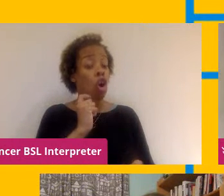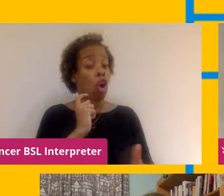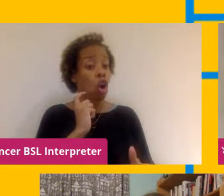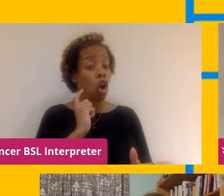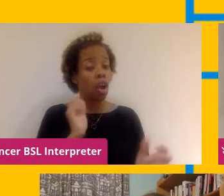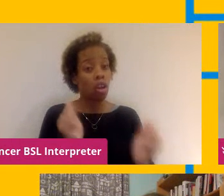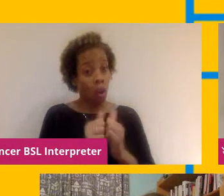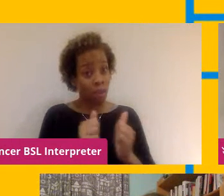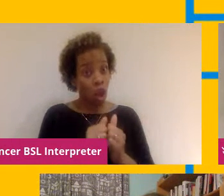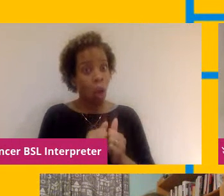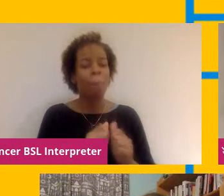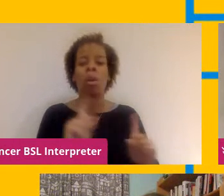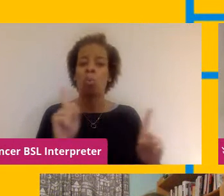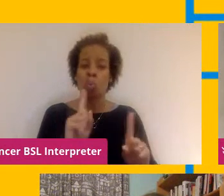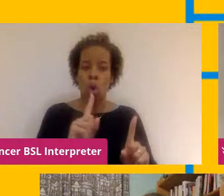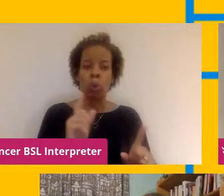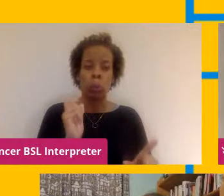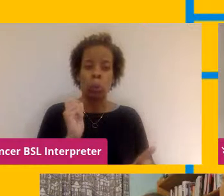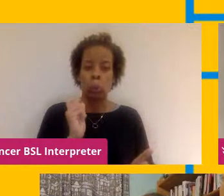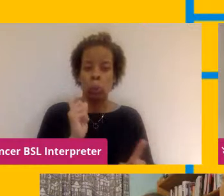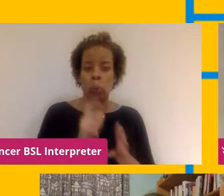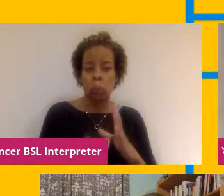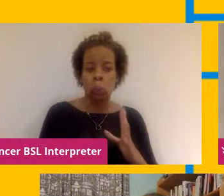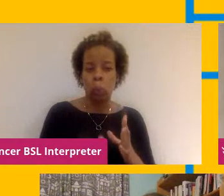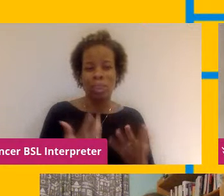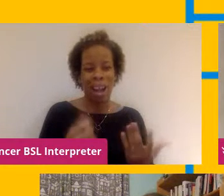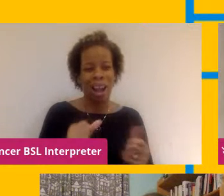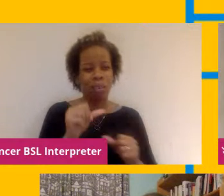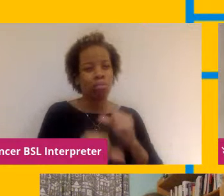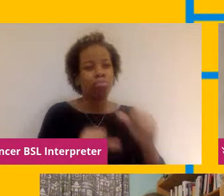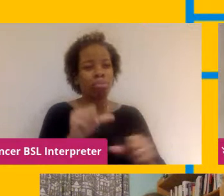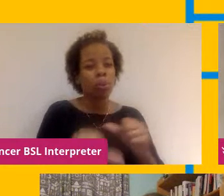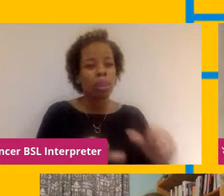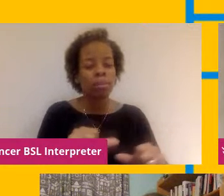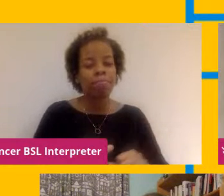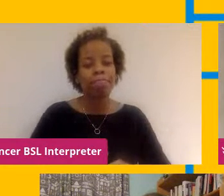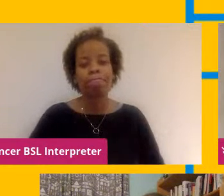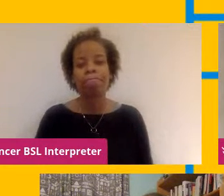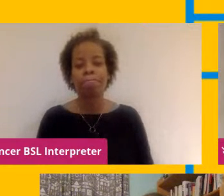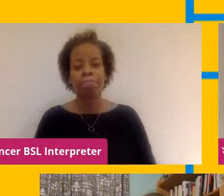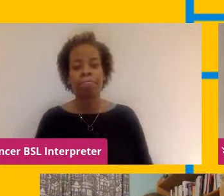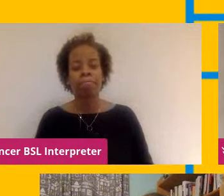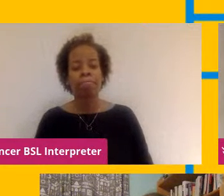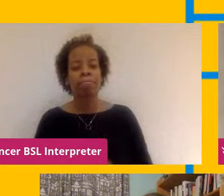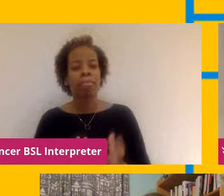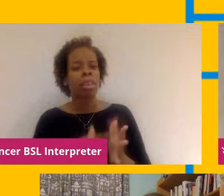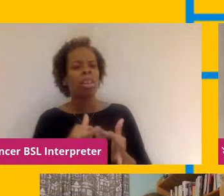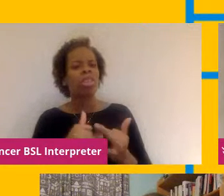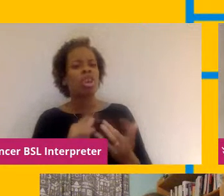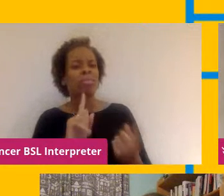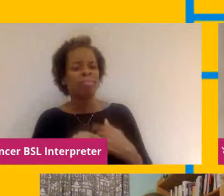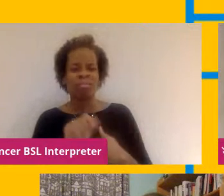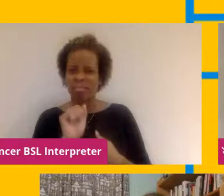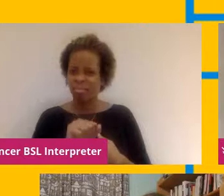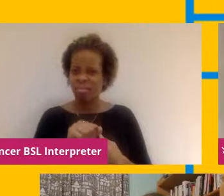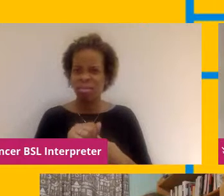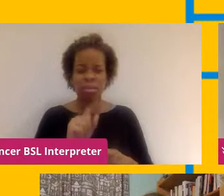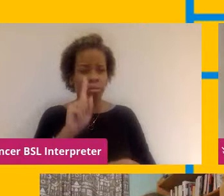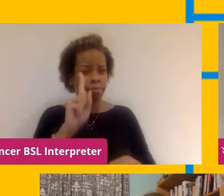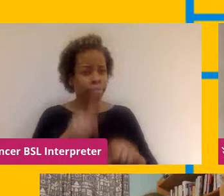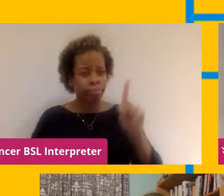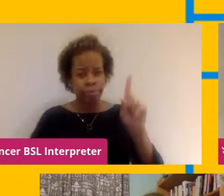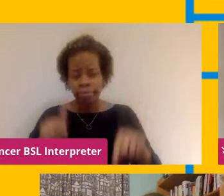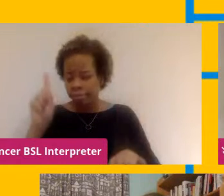I think that's really true, and I think some of the discrepancies that we've seen around the way that different employers have reported this